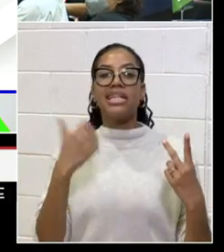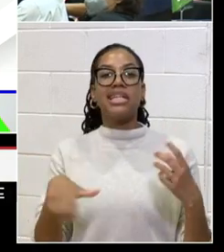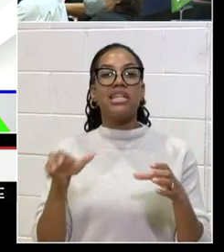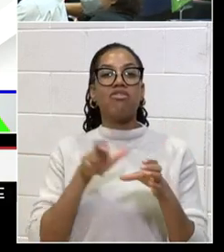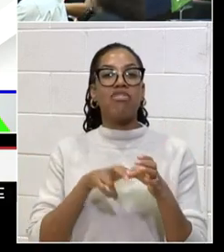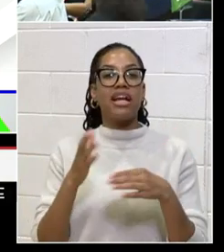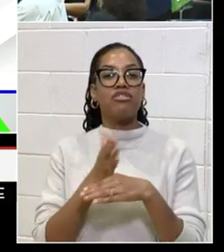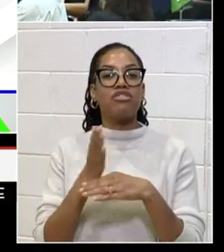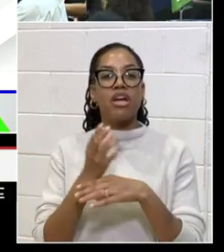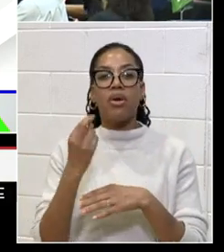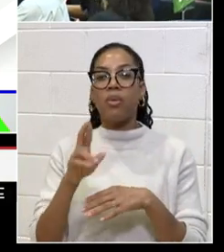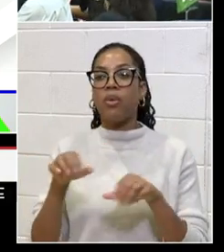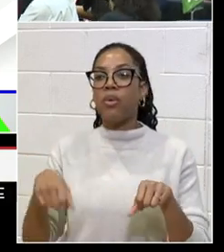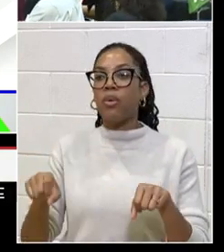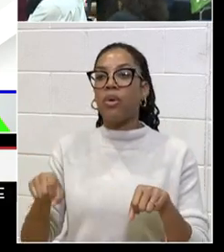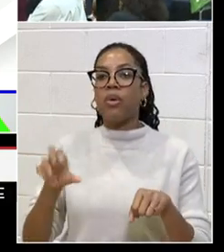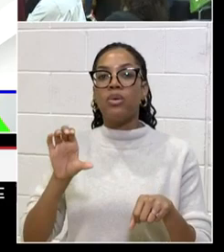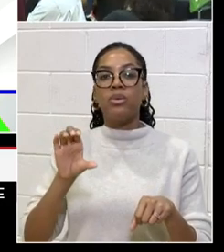scooter or